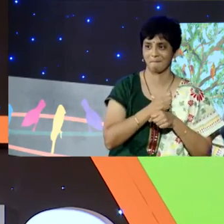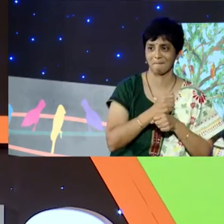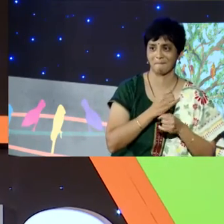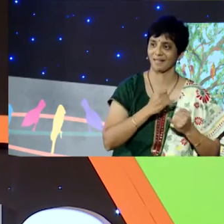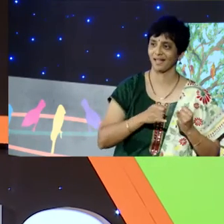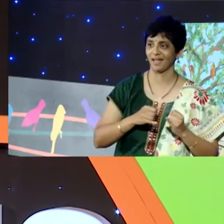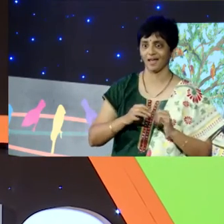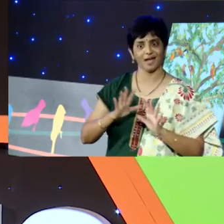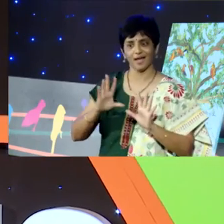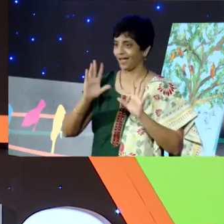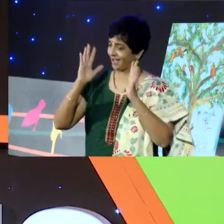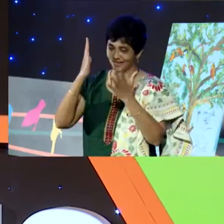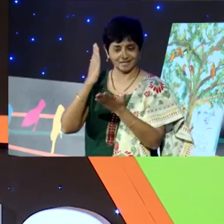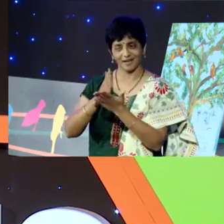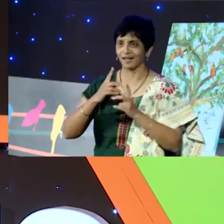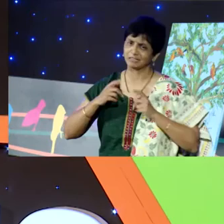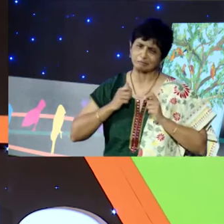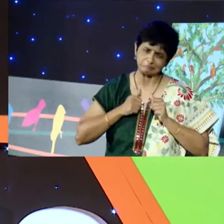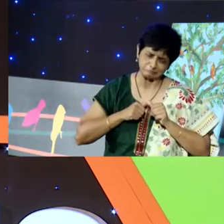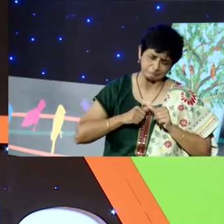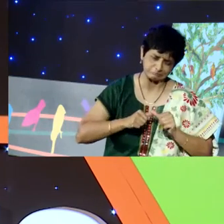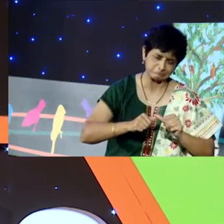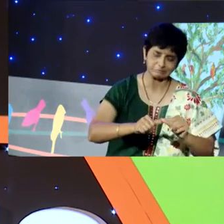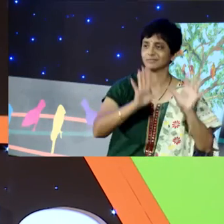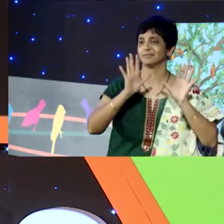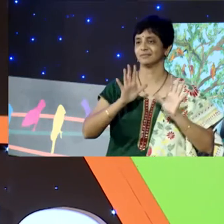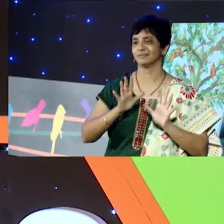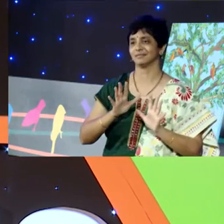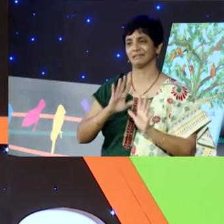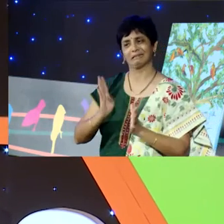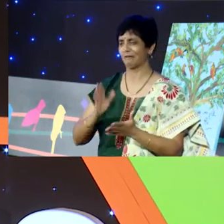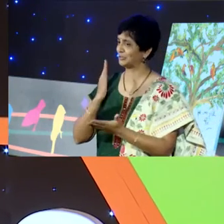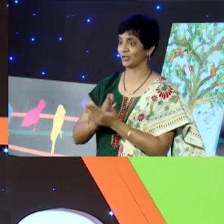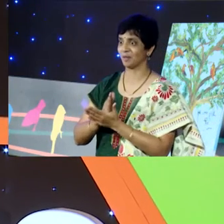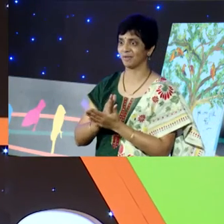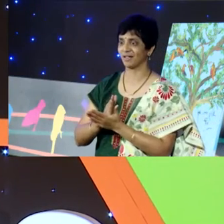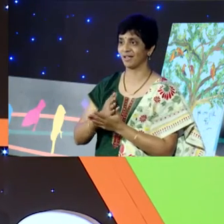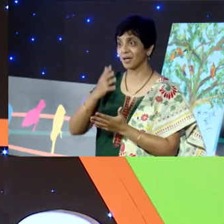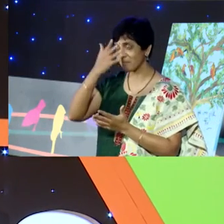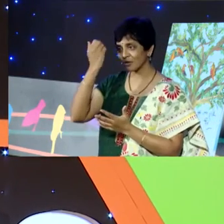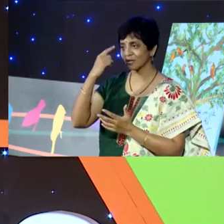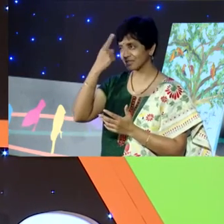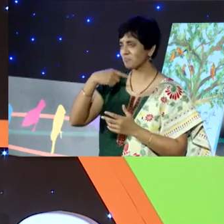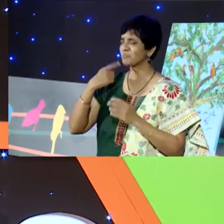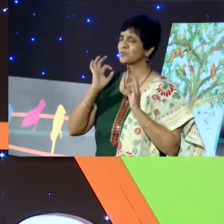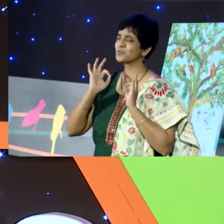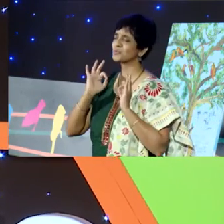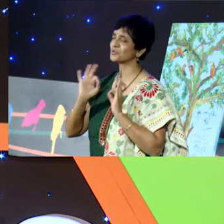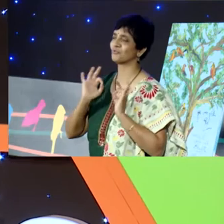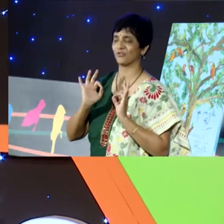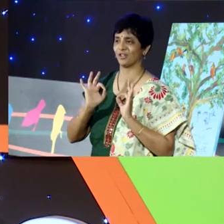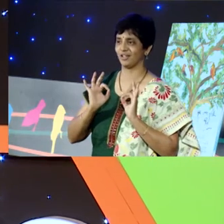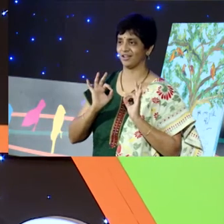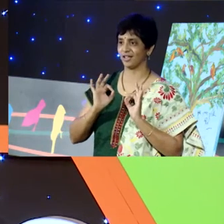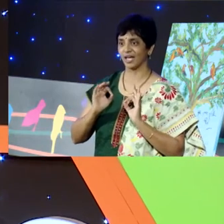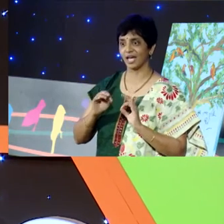looked back since. But the beautiful part of it is that because dreaming was so easy for me, I had lots of